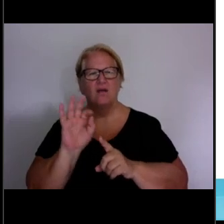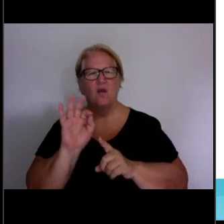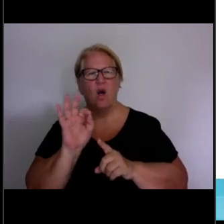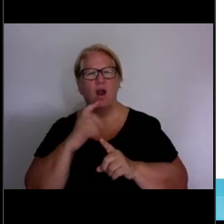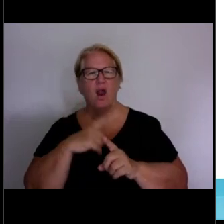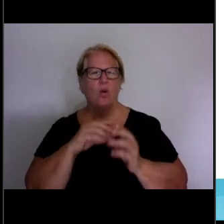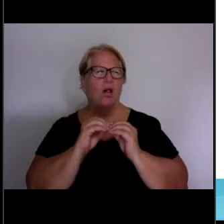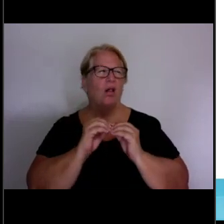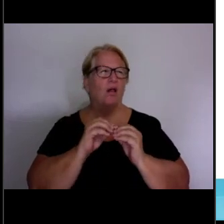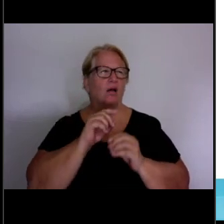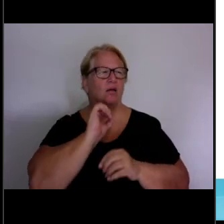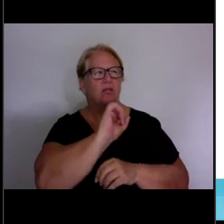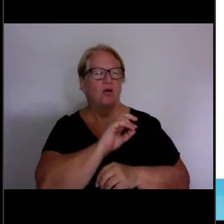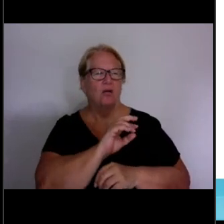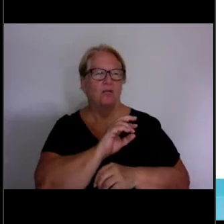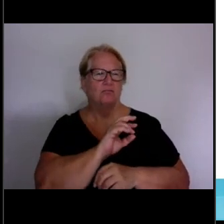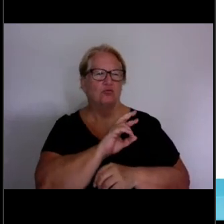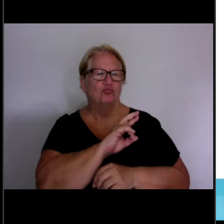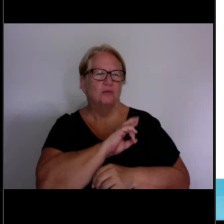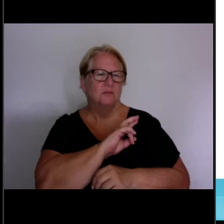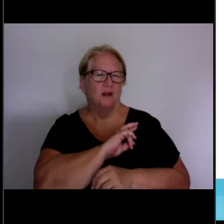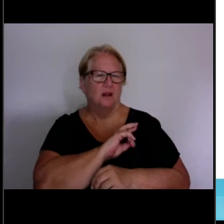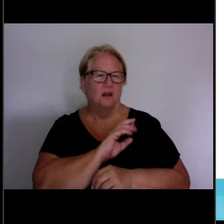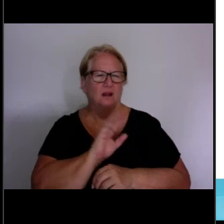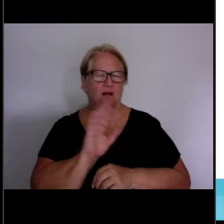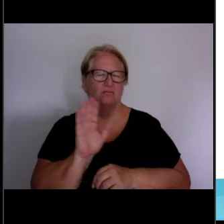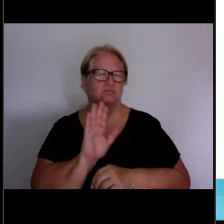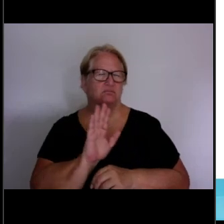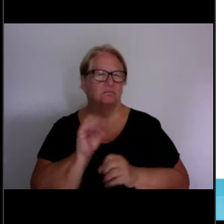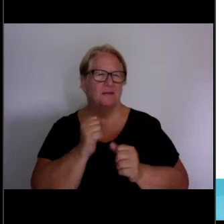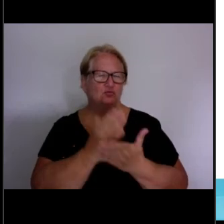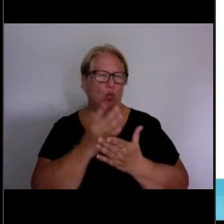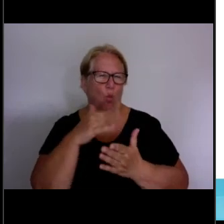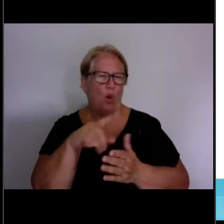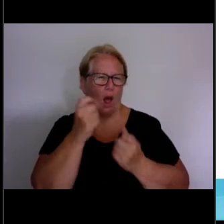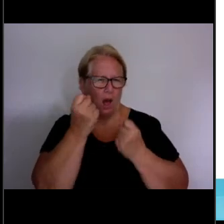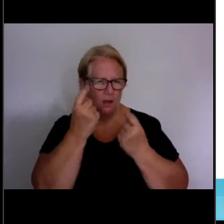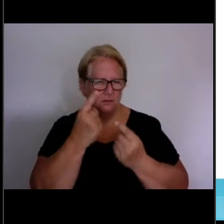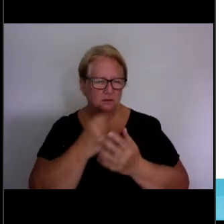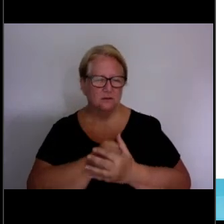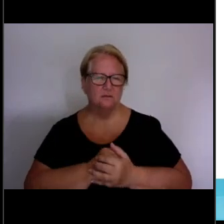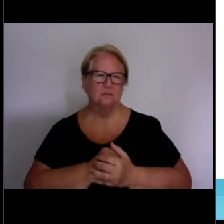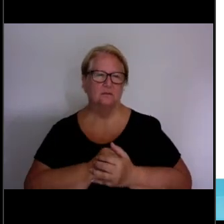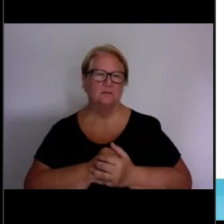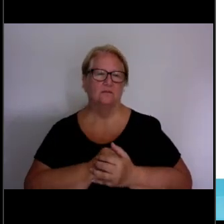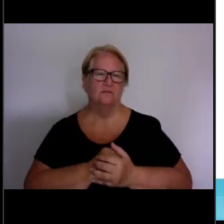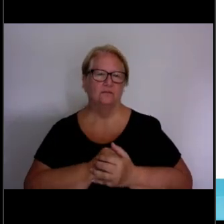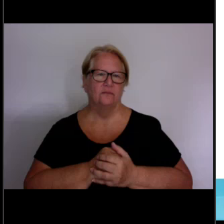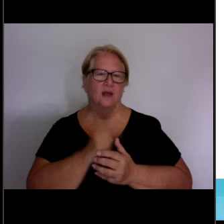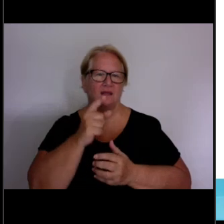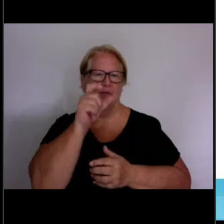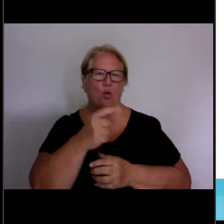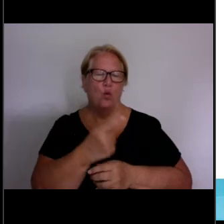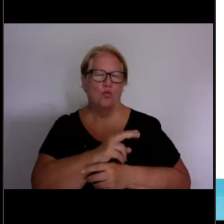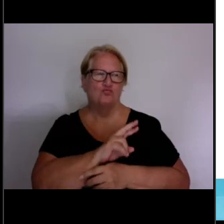of responsibility, that the defendant or person